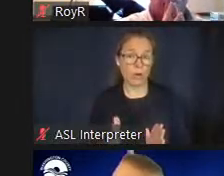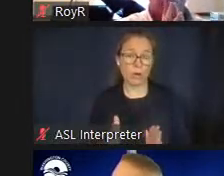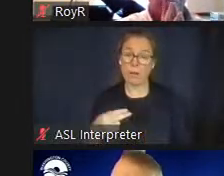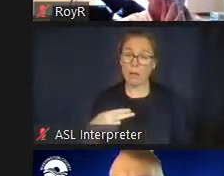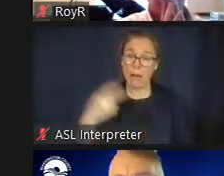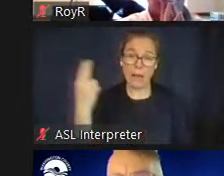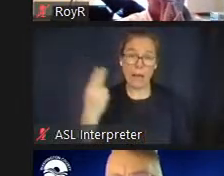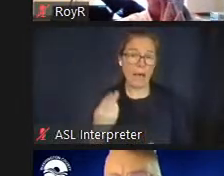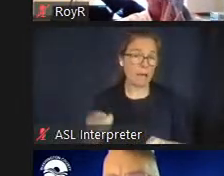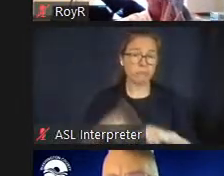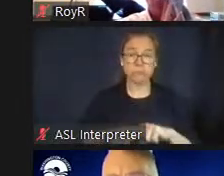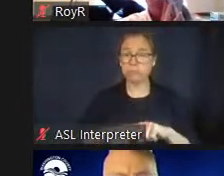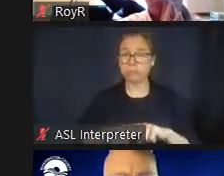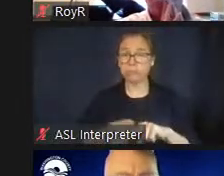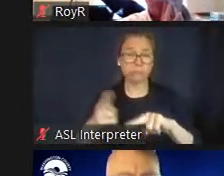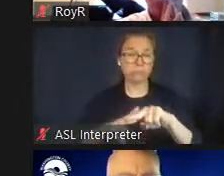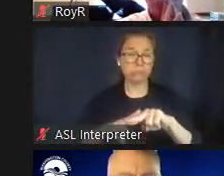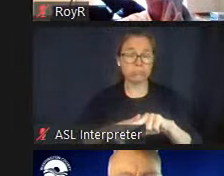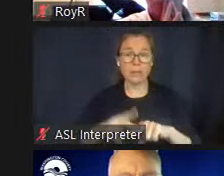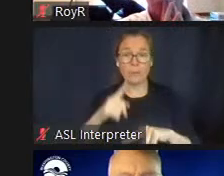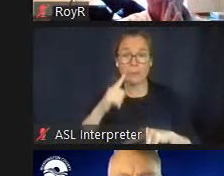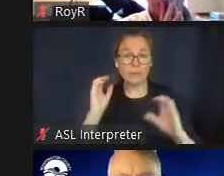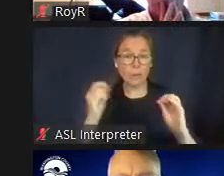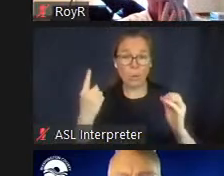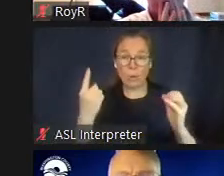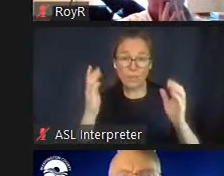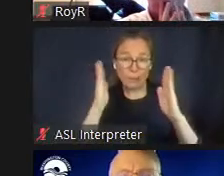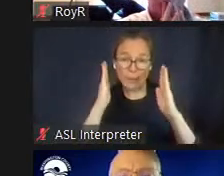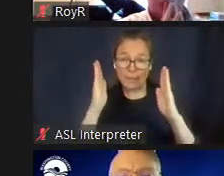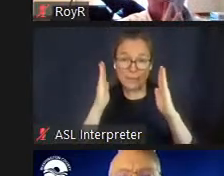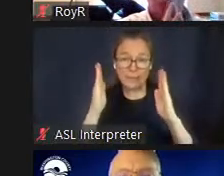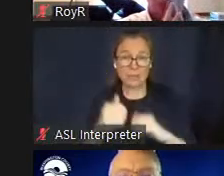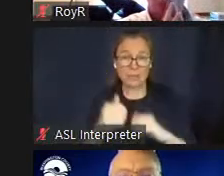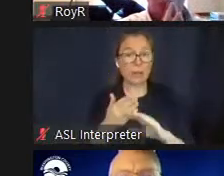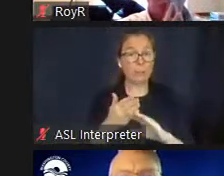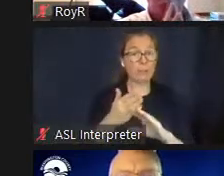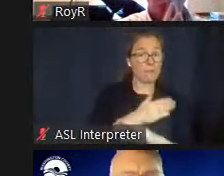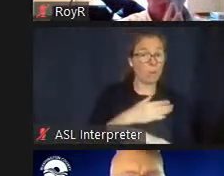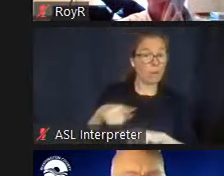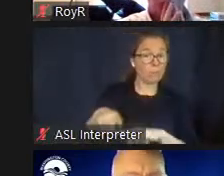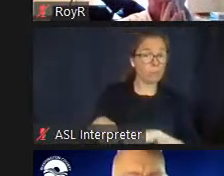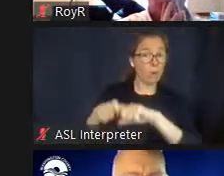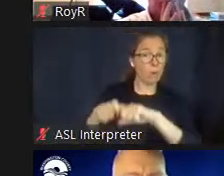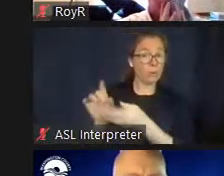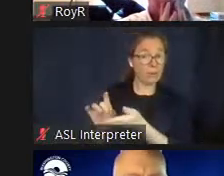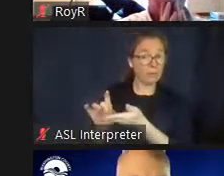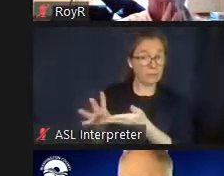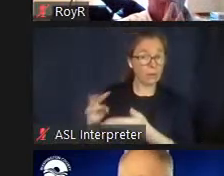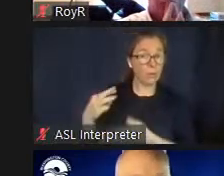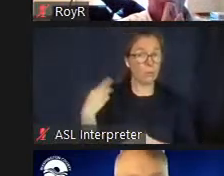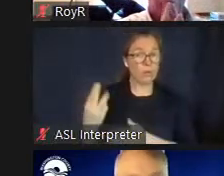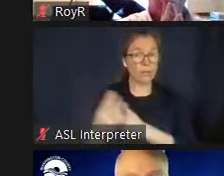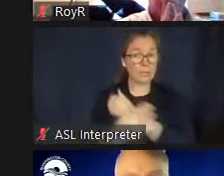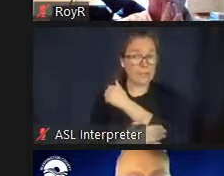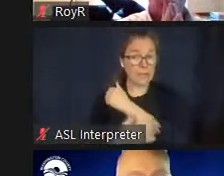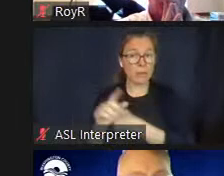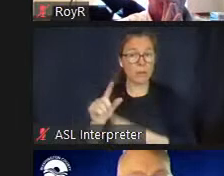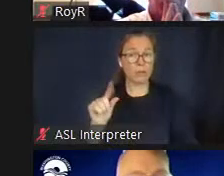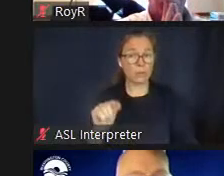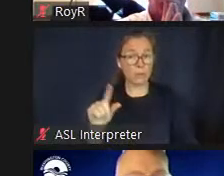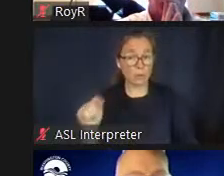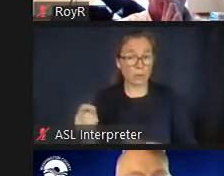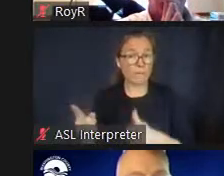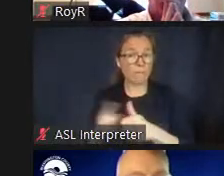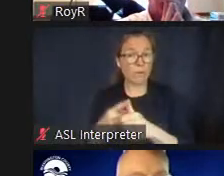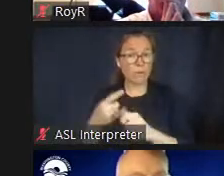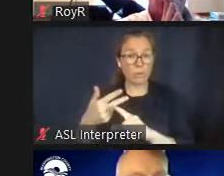been attention to this previous to the moratorium in Washington County in 2020. In the first 3 months when